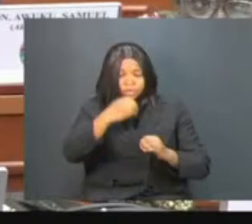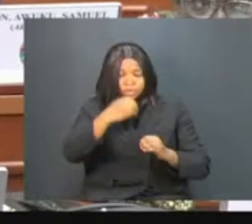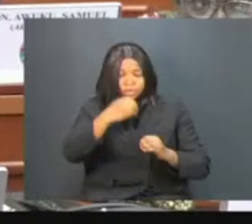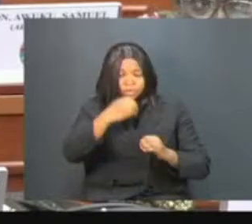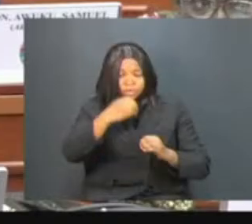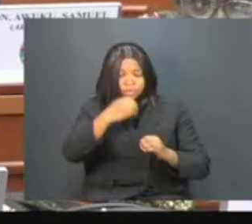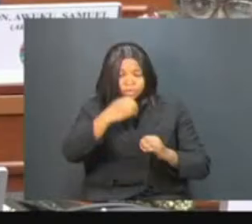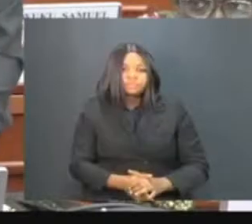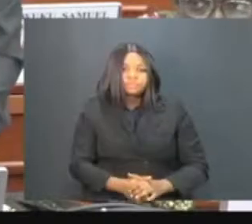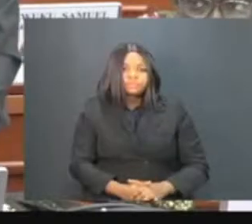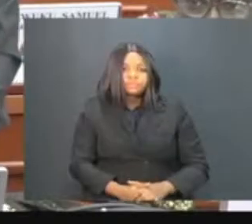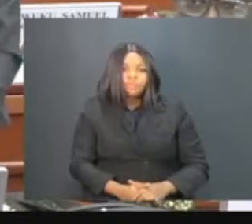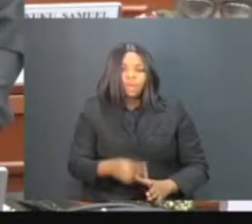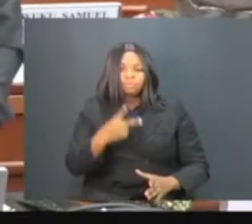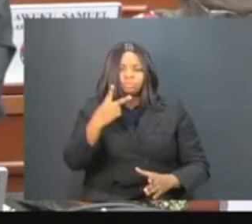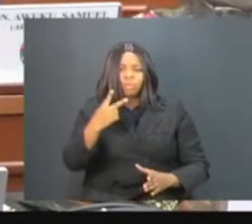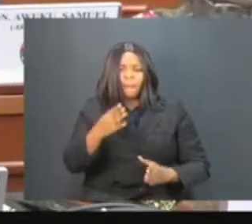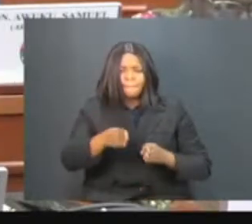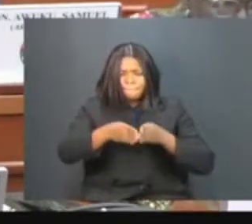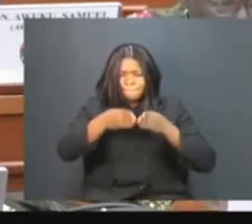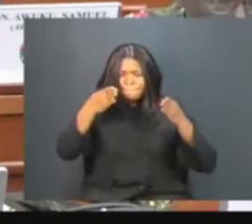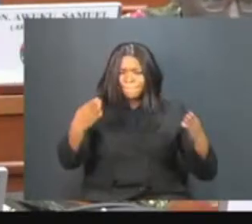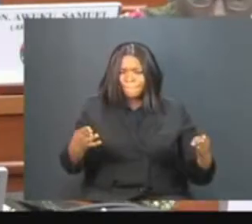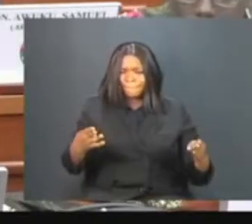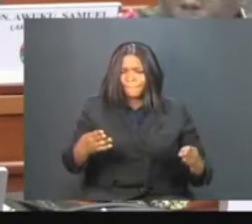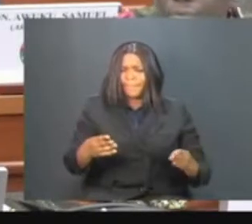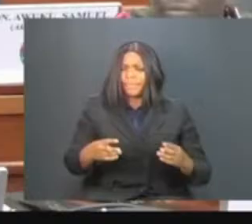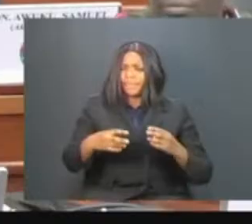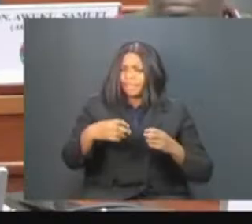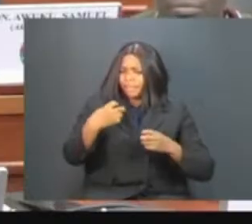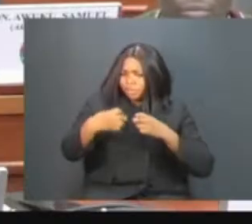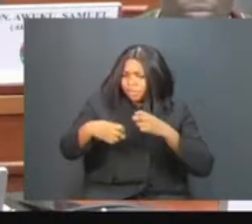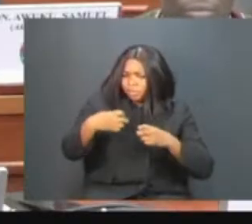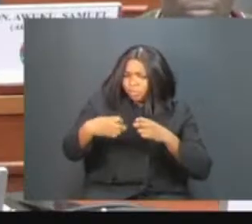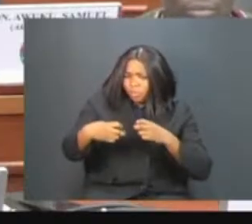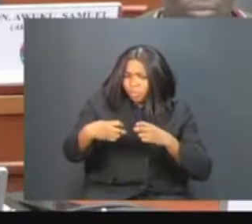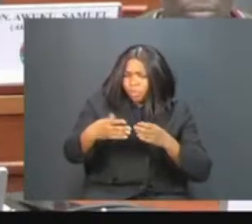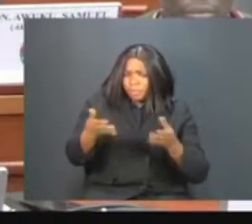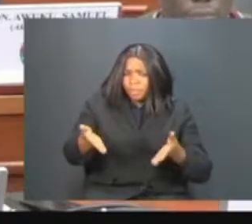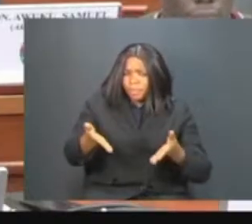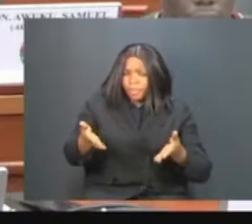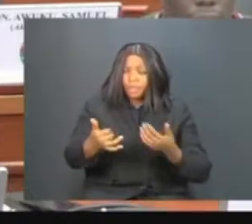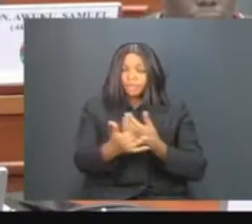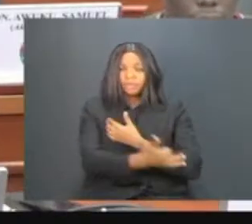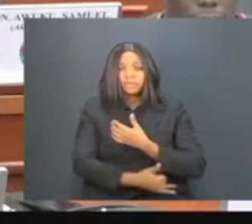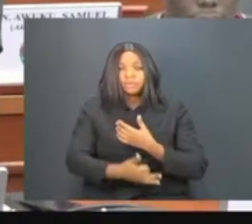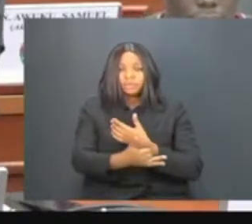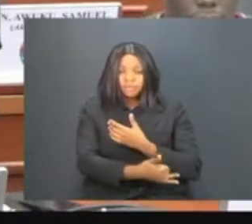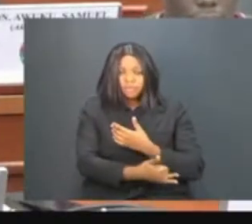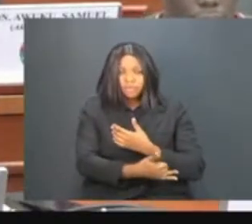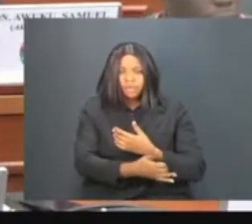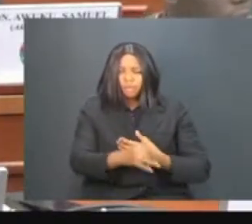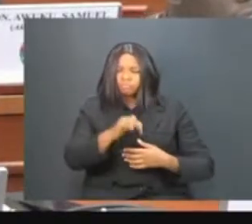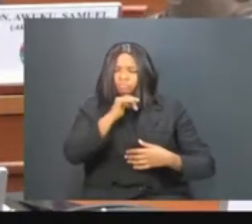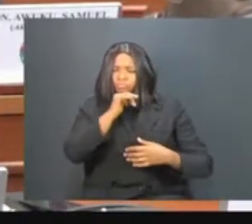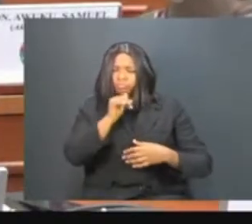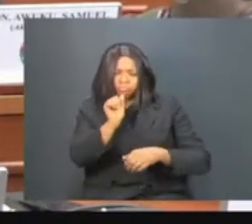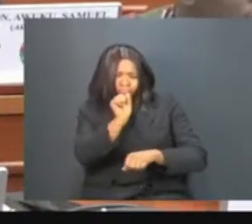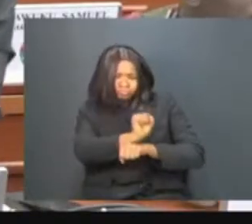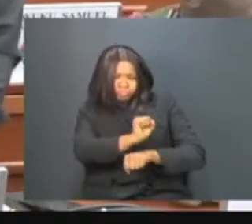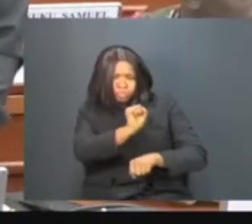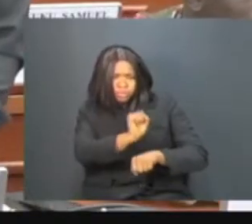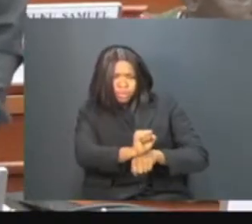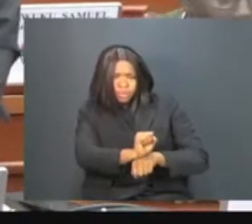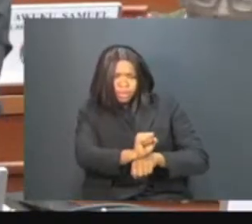the two biggest issues confronting our country continue to be unemployment and cost of